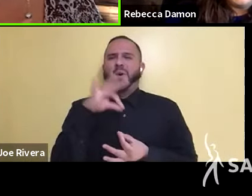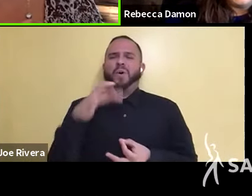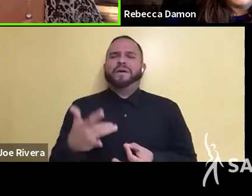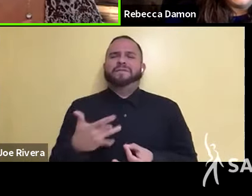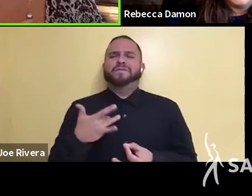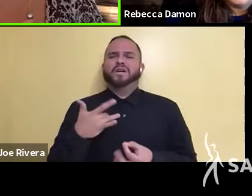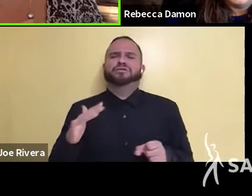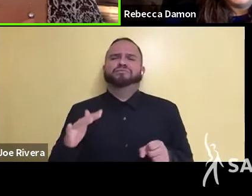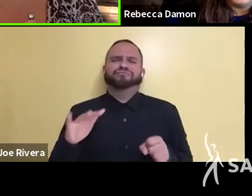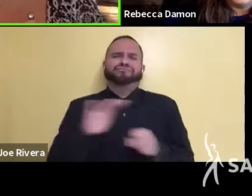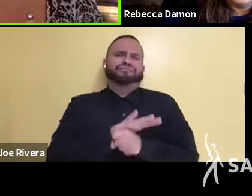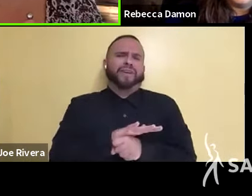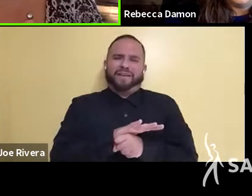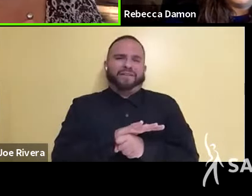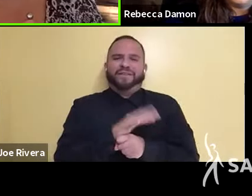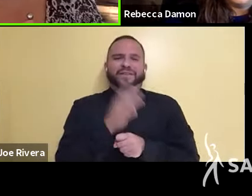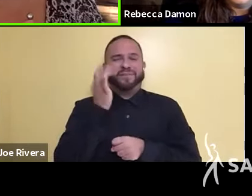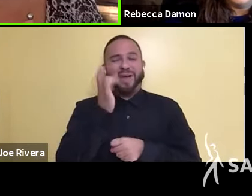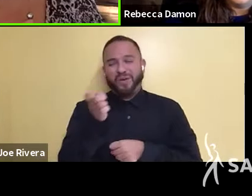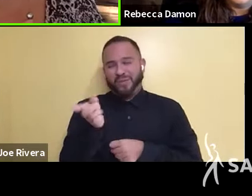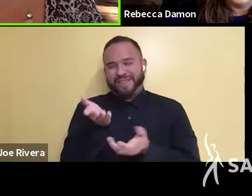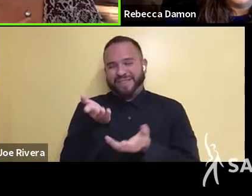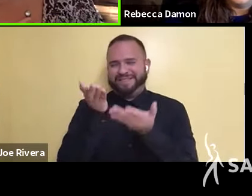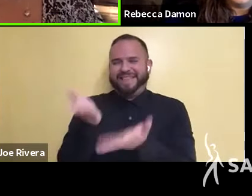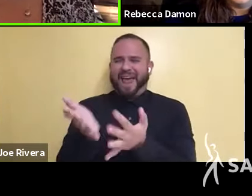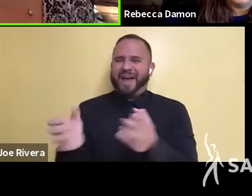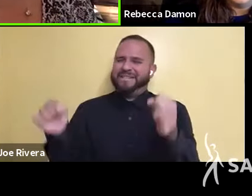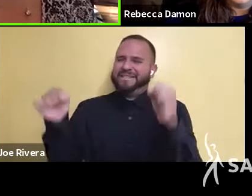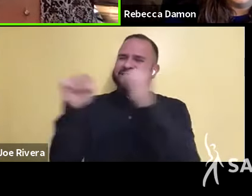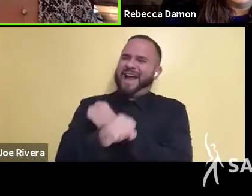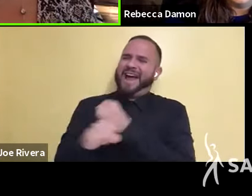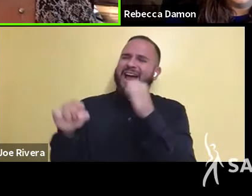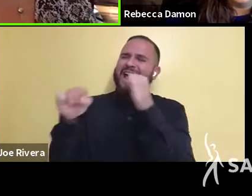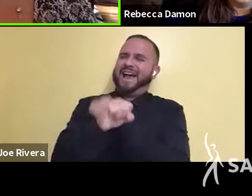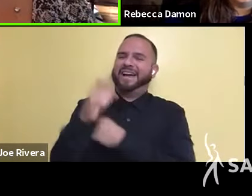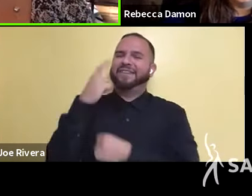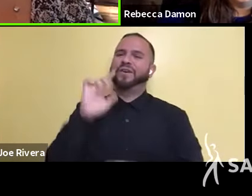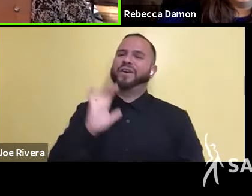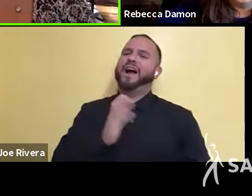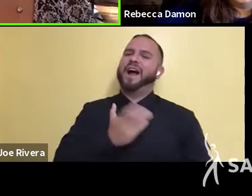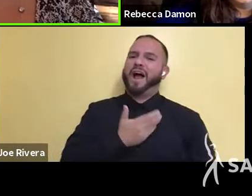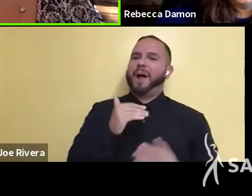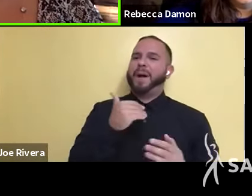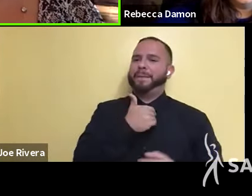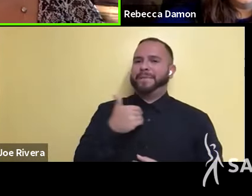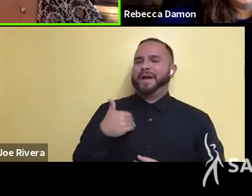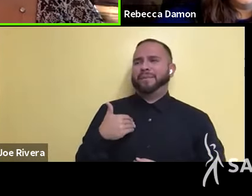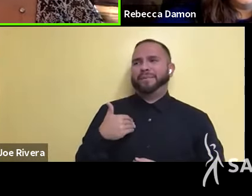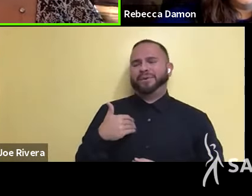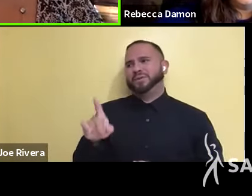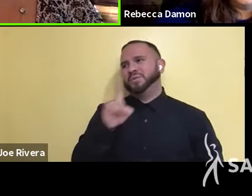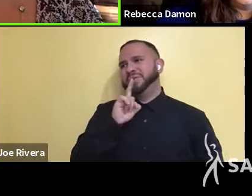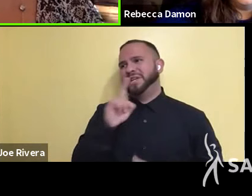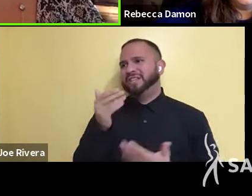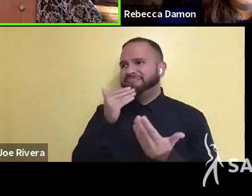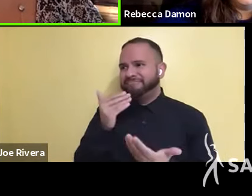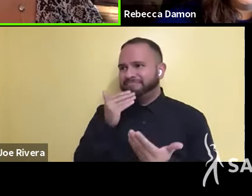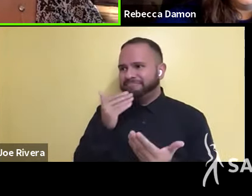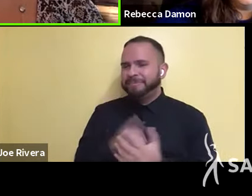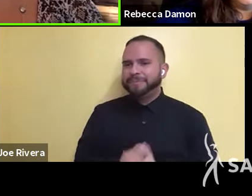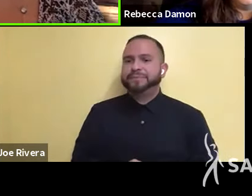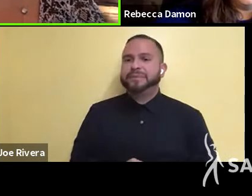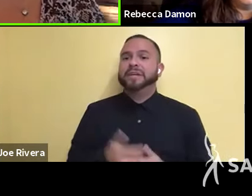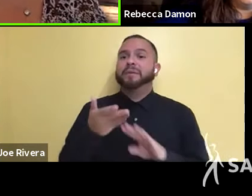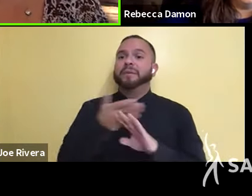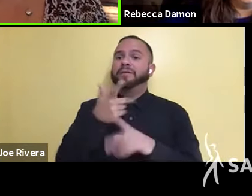knowing that you are there fighting on behalf of our members, truly. Before we wrap up, is there anything Congress can